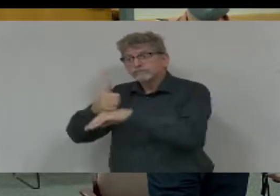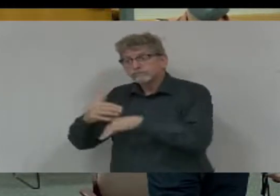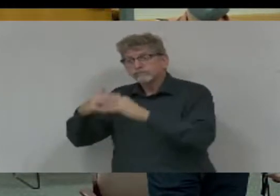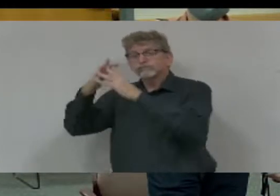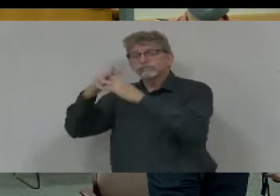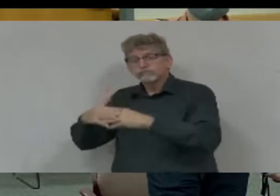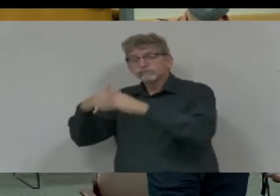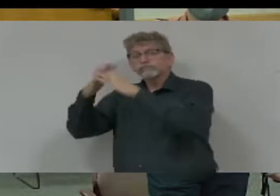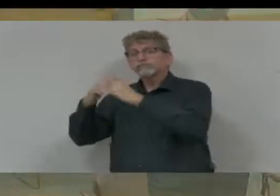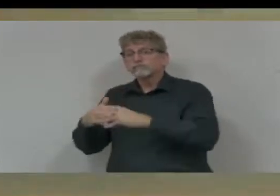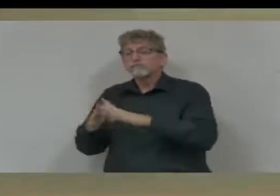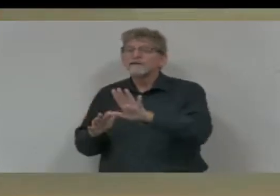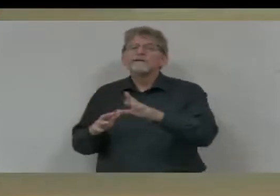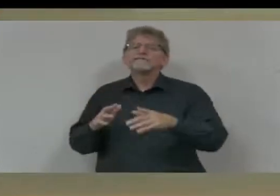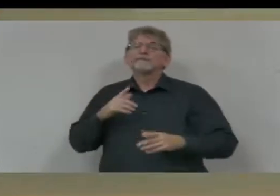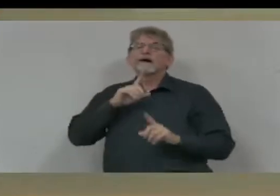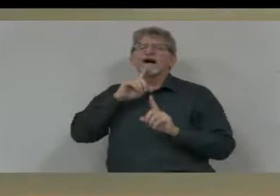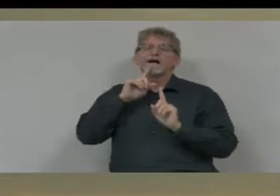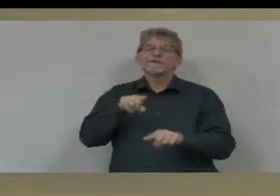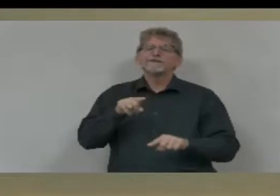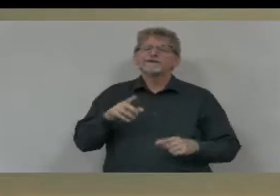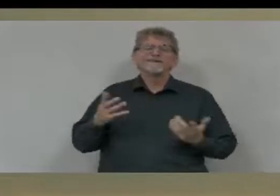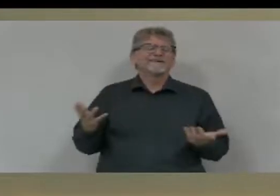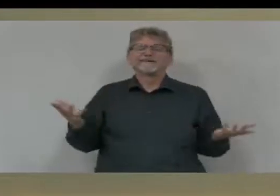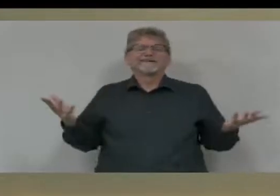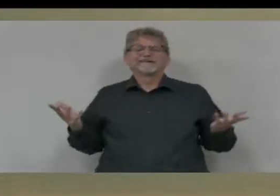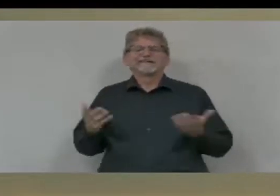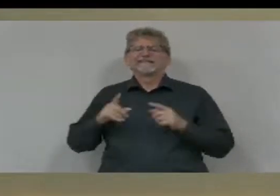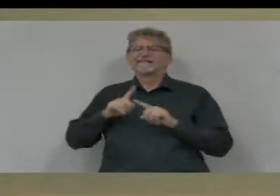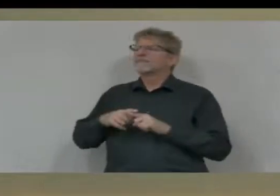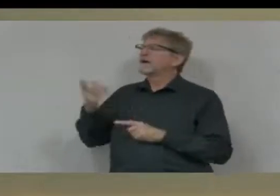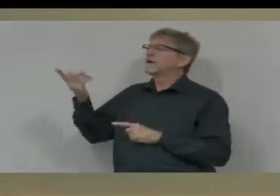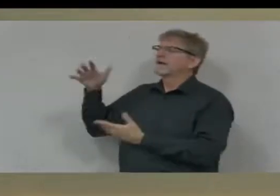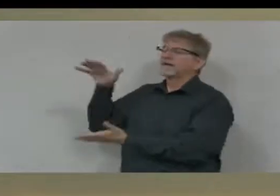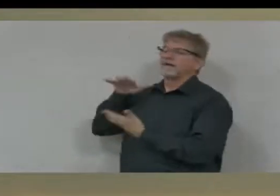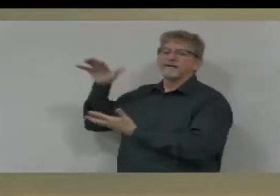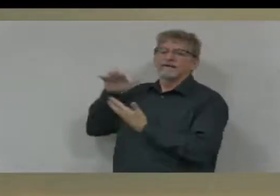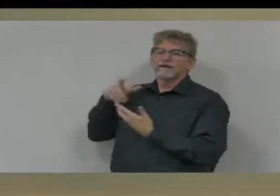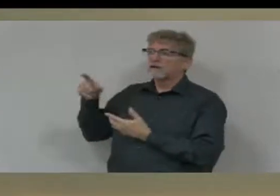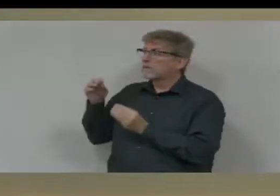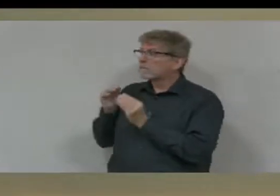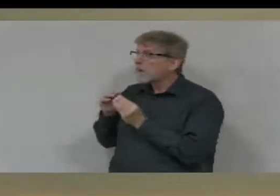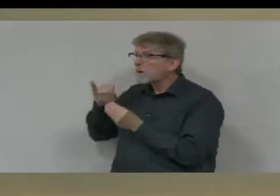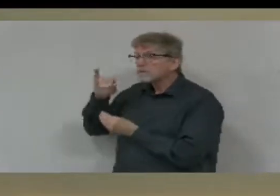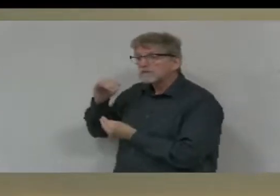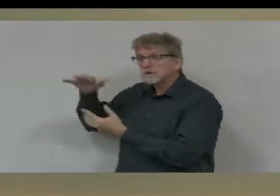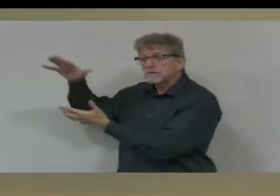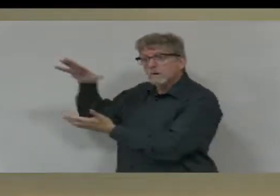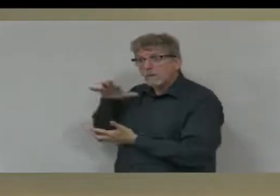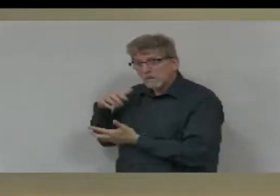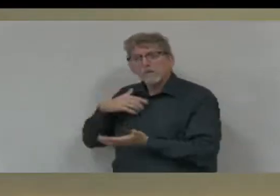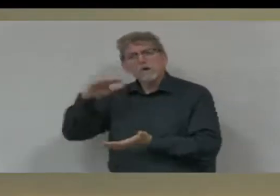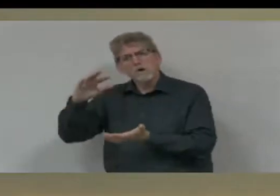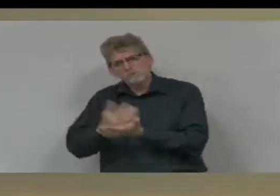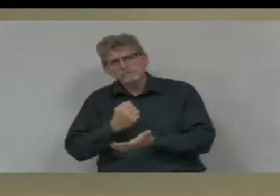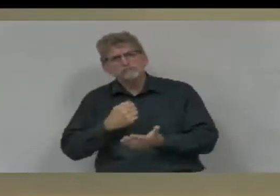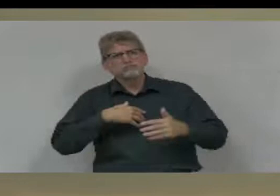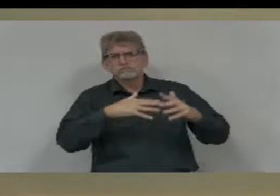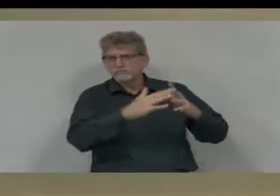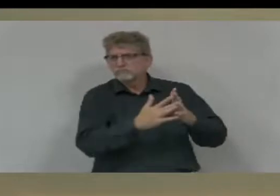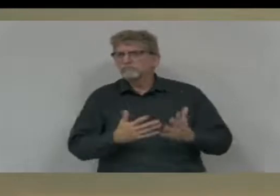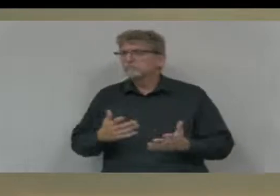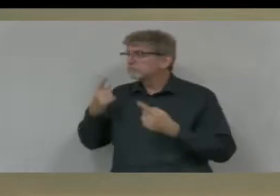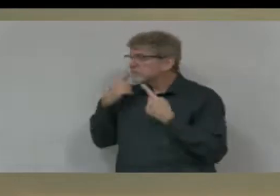If we get more Johnson & Johnson vaccine and if we have a successful clinic